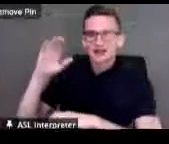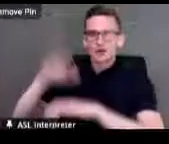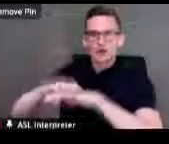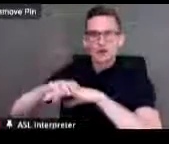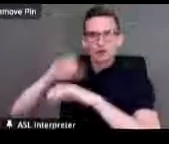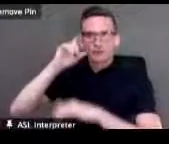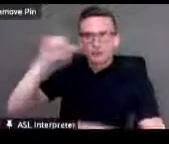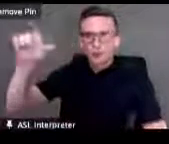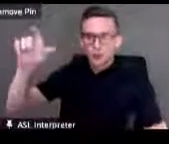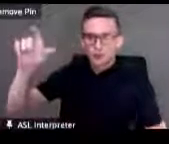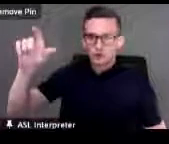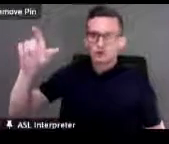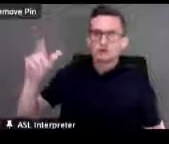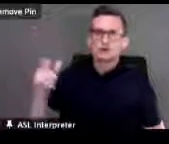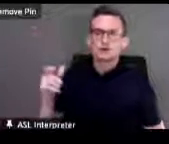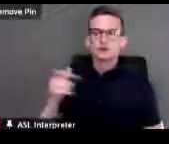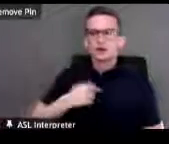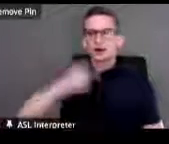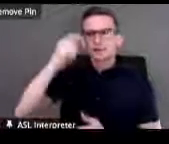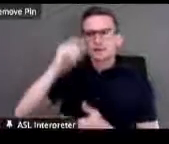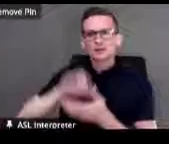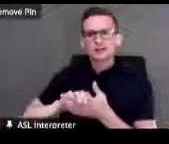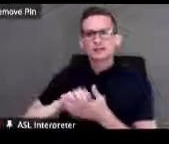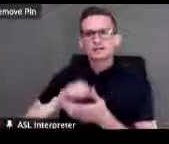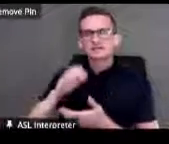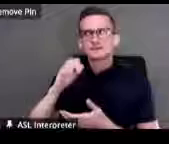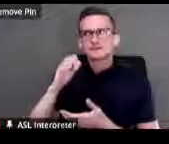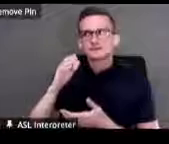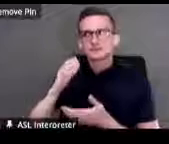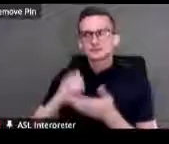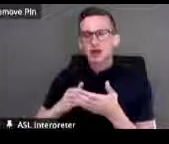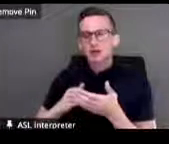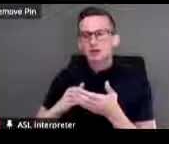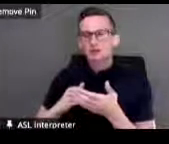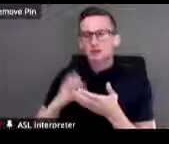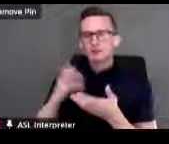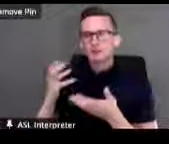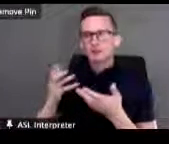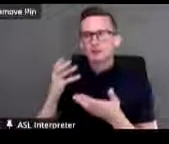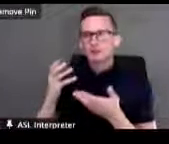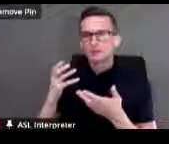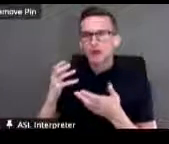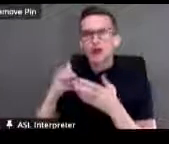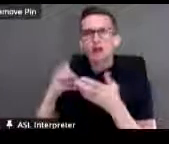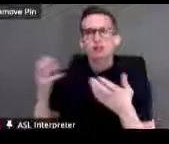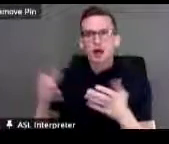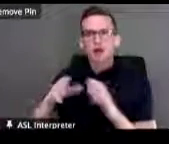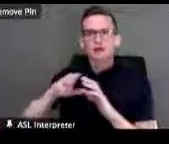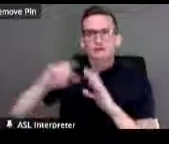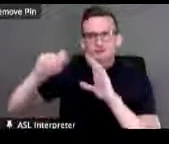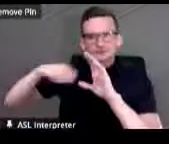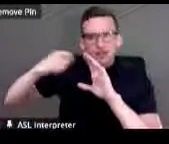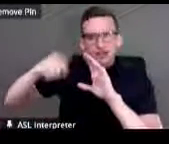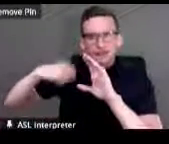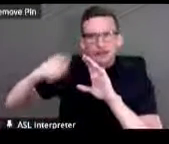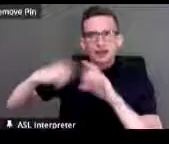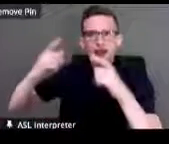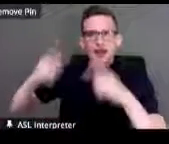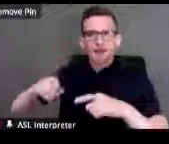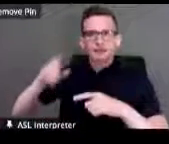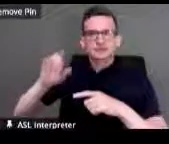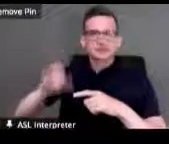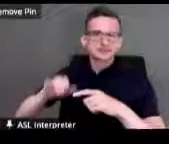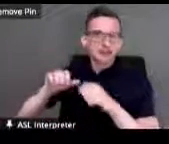did some of the preliminary, certainly a lot of filming is done in that entire area